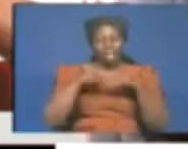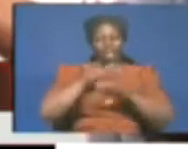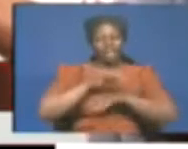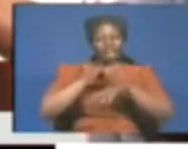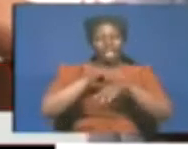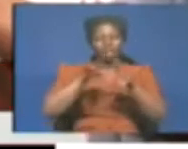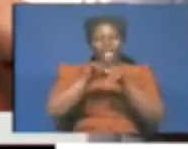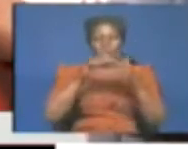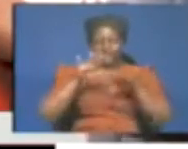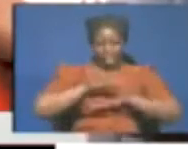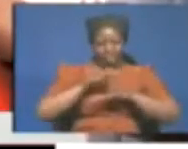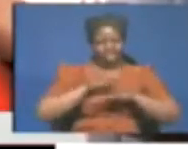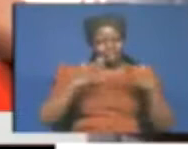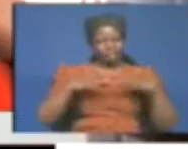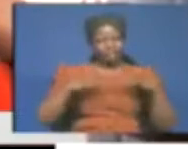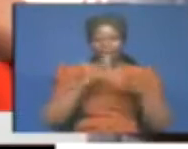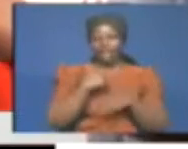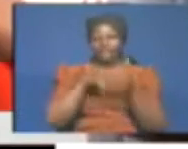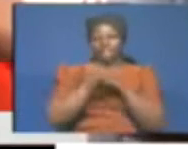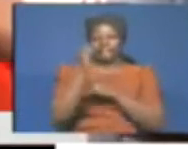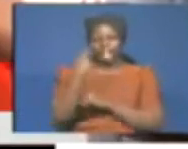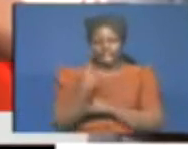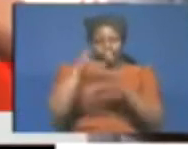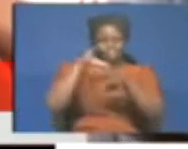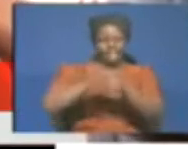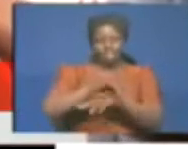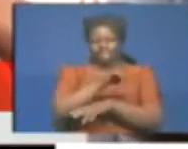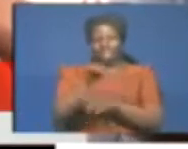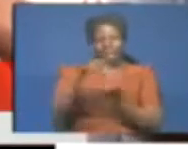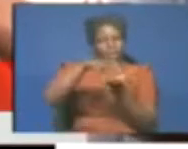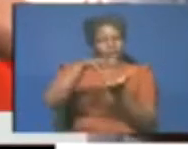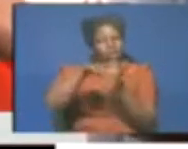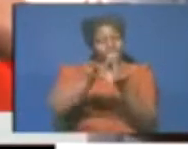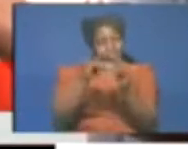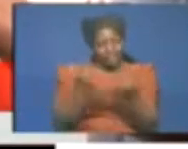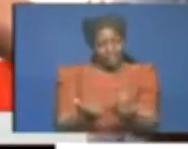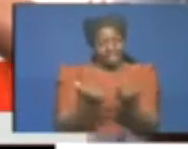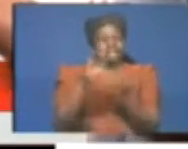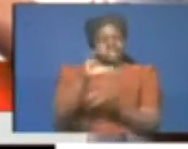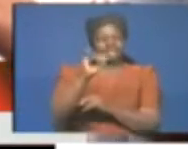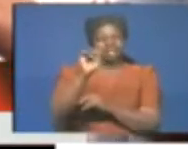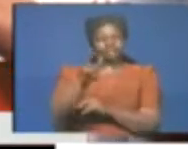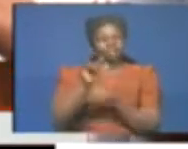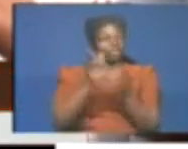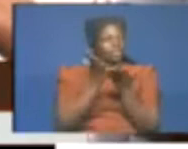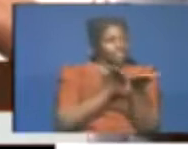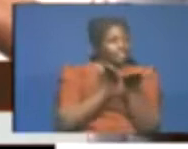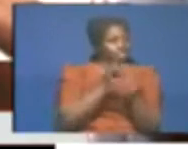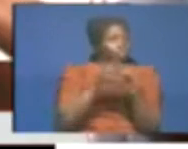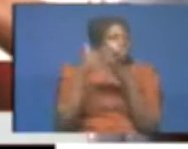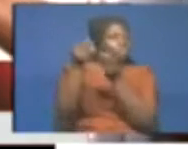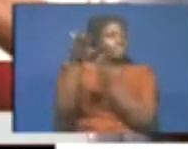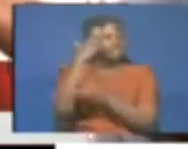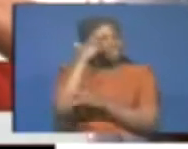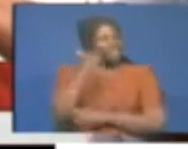personnel in Kenya to get those posts even in the current civil service. Why are you going there? Unaanguka